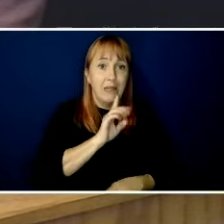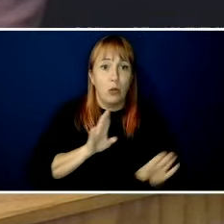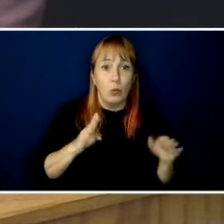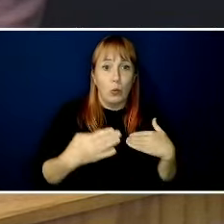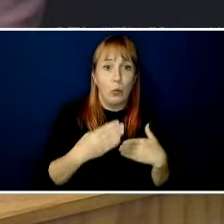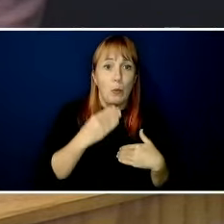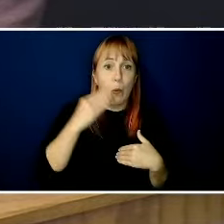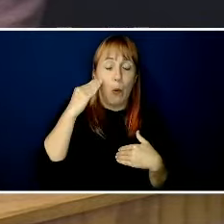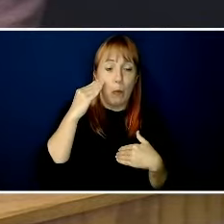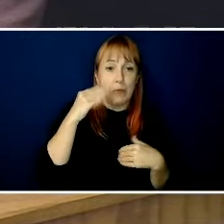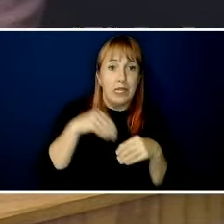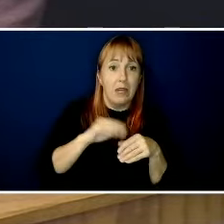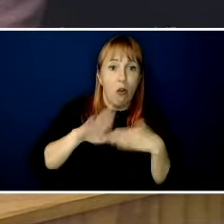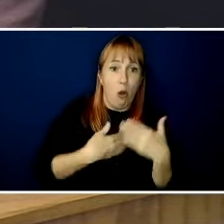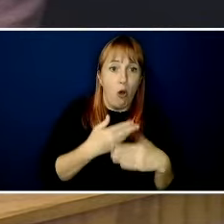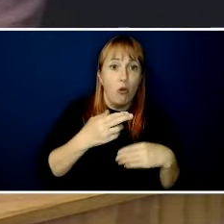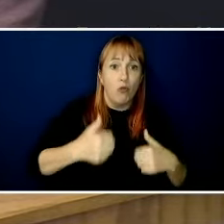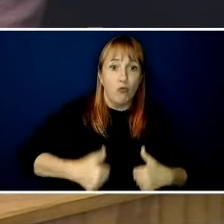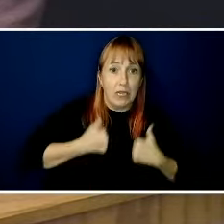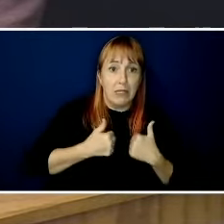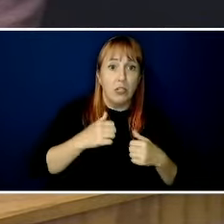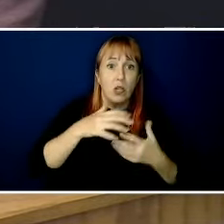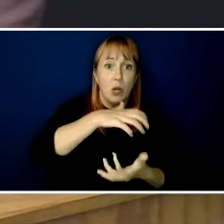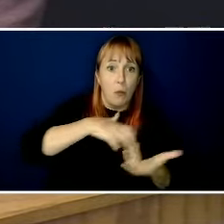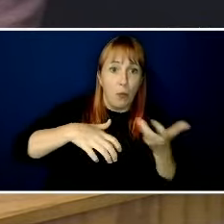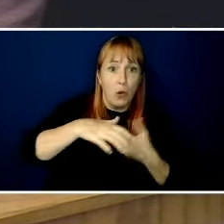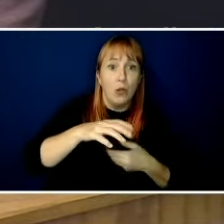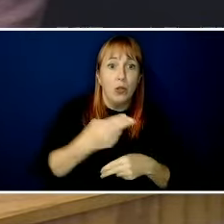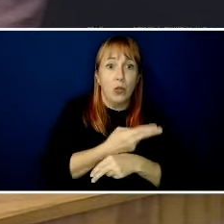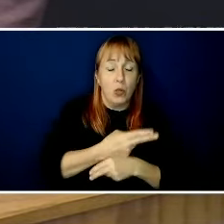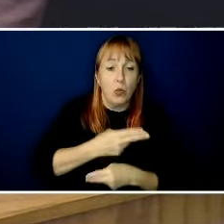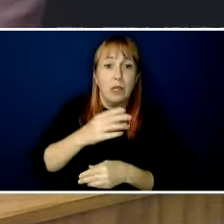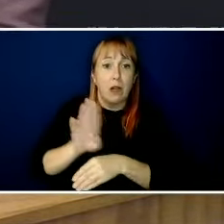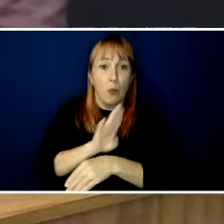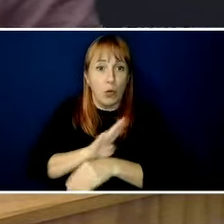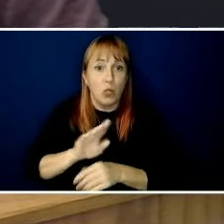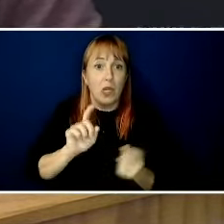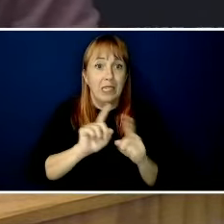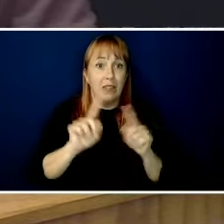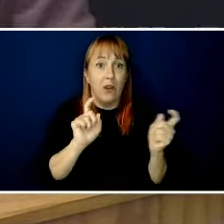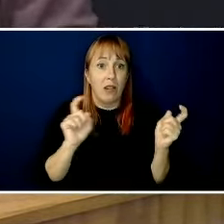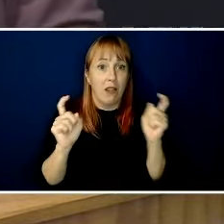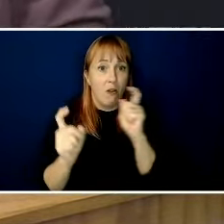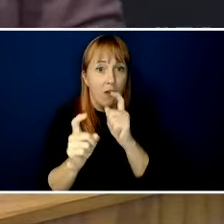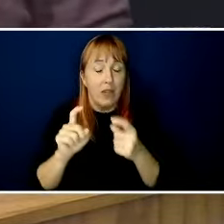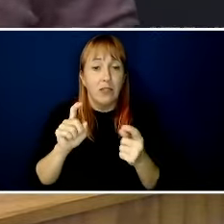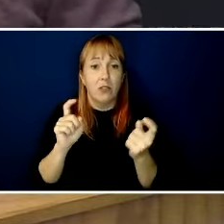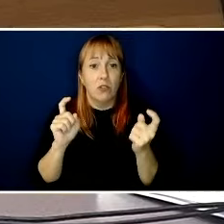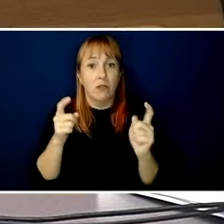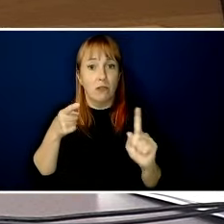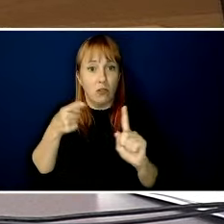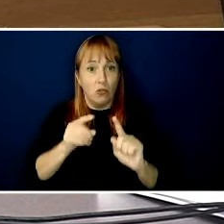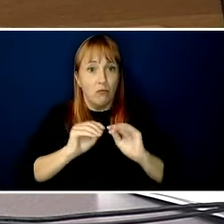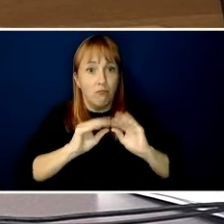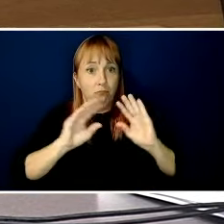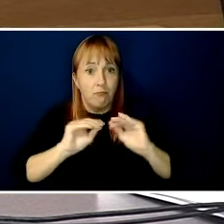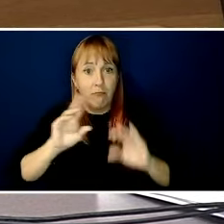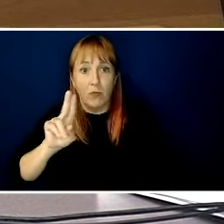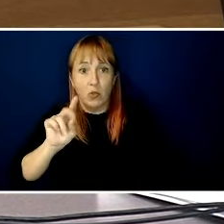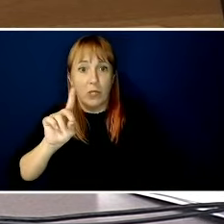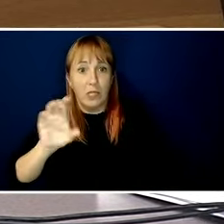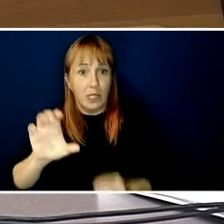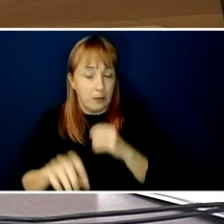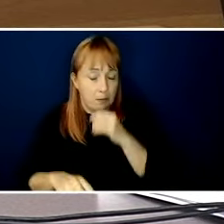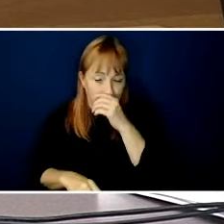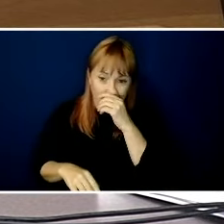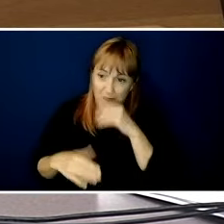residential, commercial, and mixed use zones, and make other clarifying changes to the UDC. Thank you, Councillor. I would just like to say